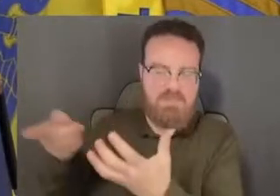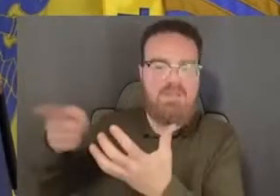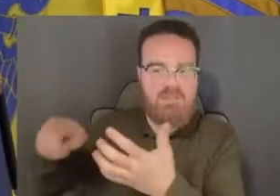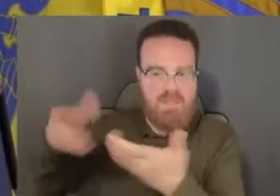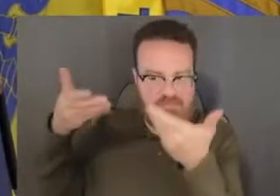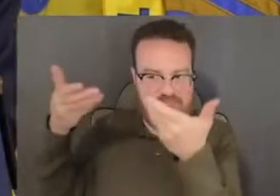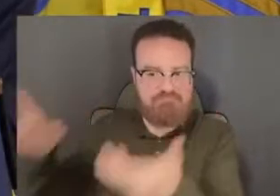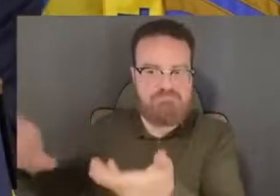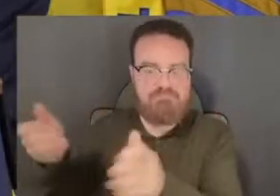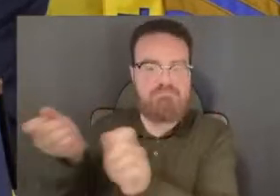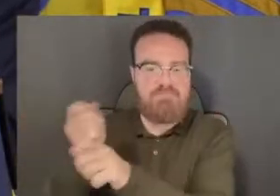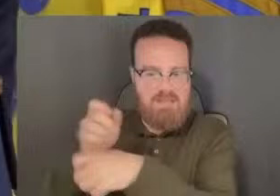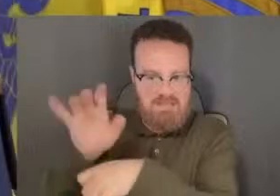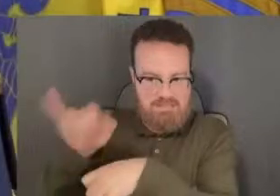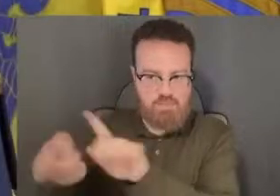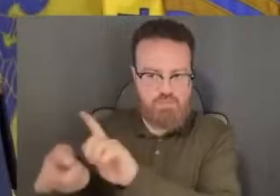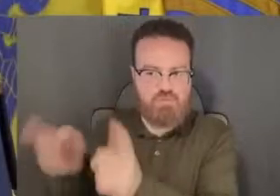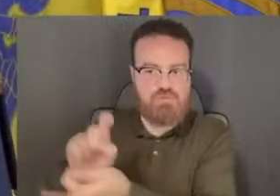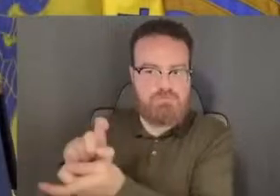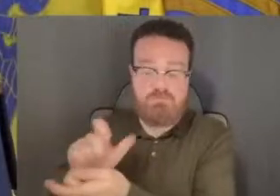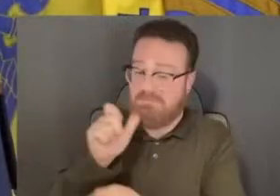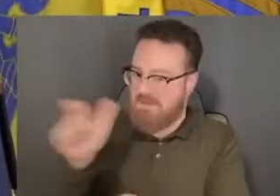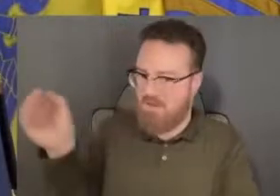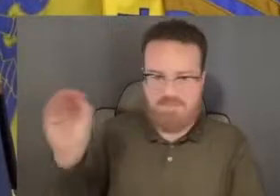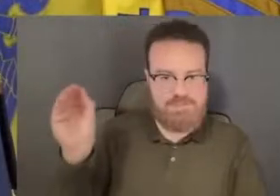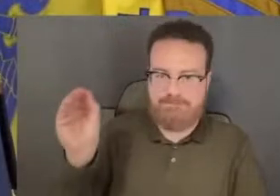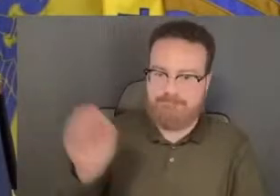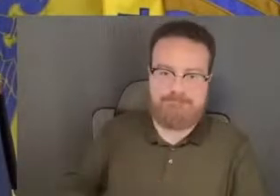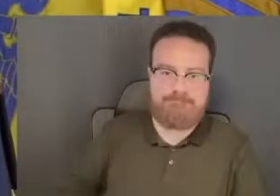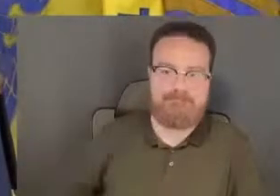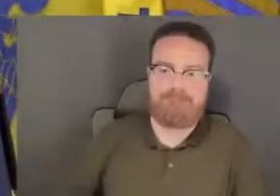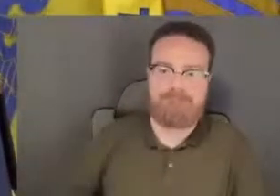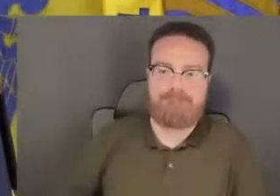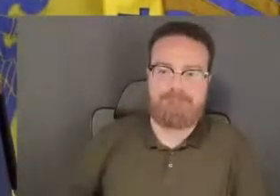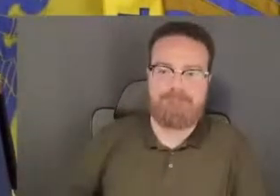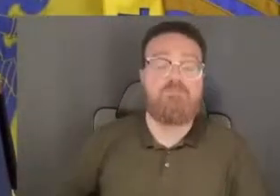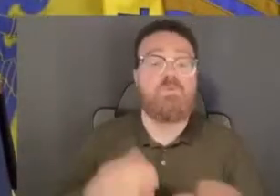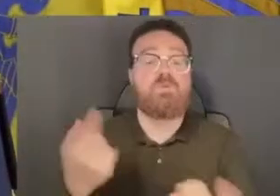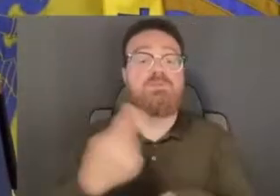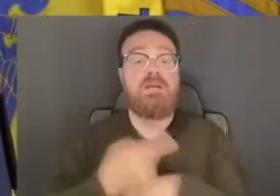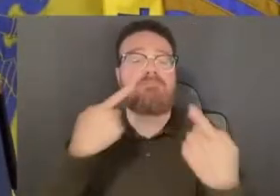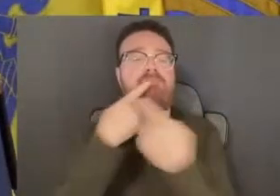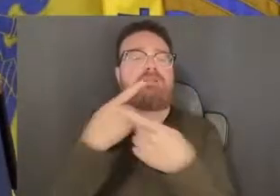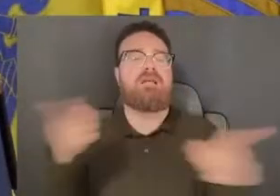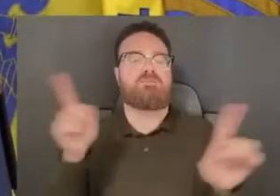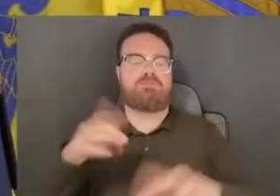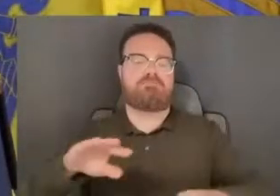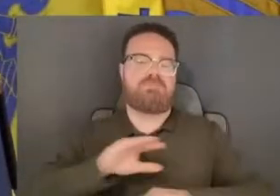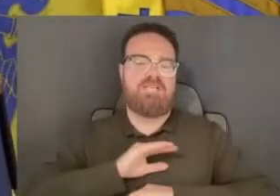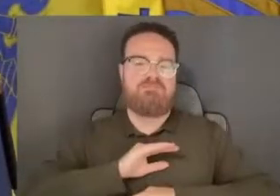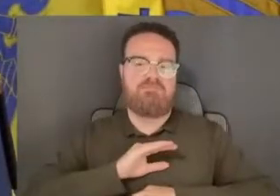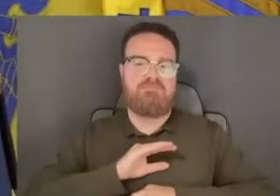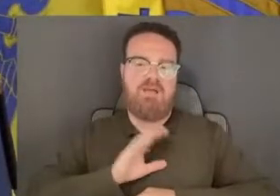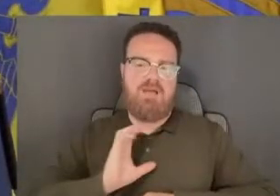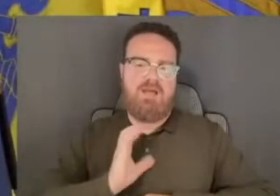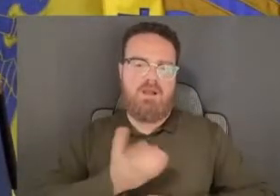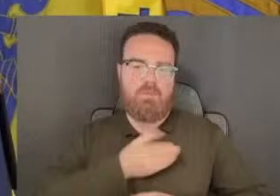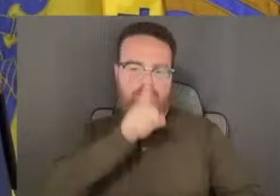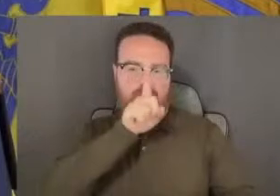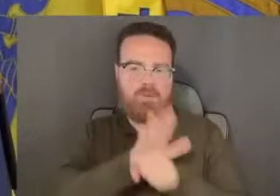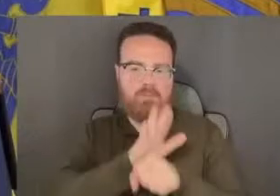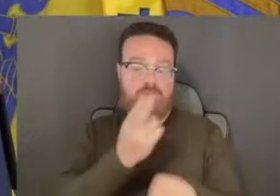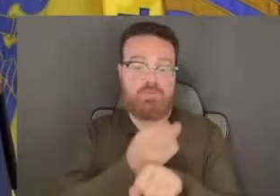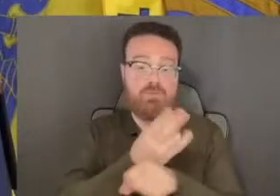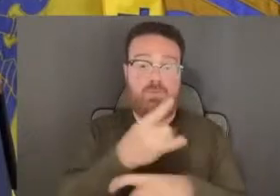an opinion. Today's announcement fulfills the administration's promise to use both gold standard